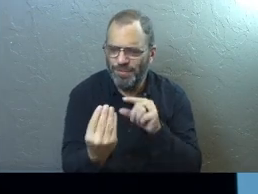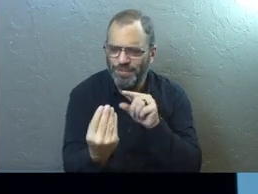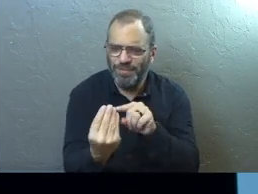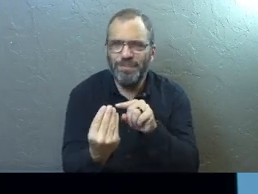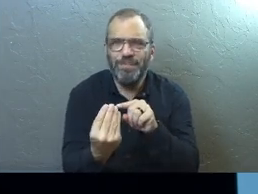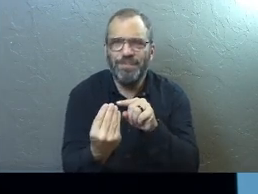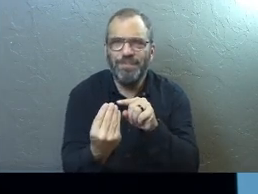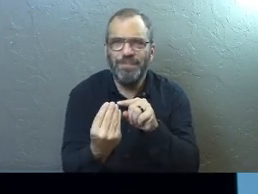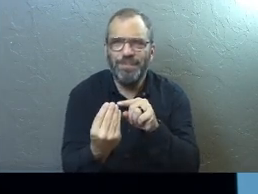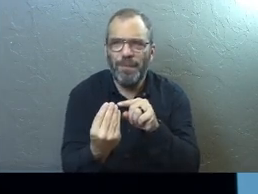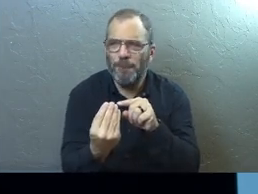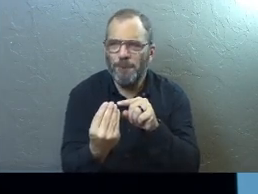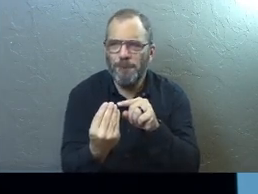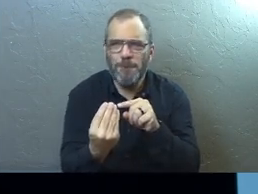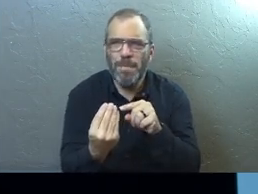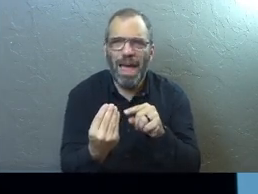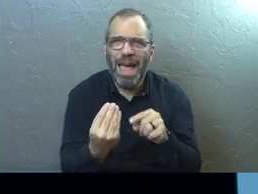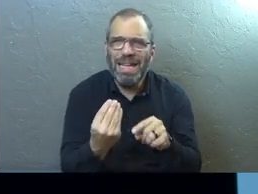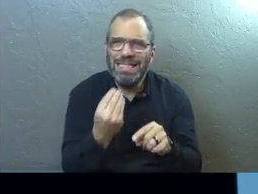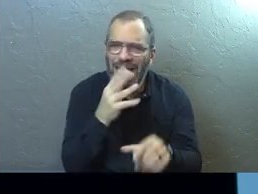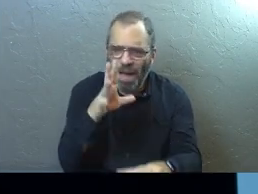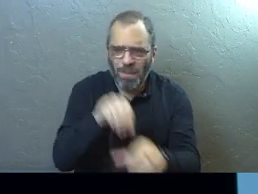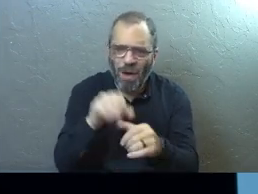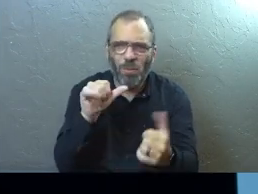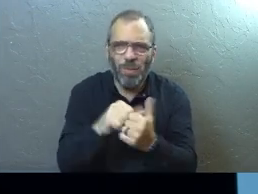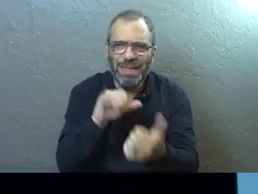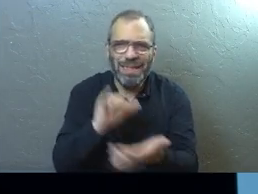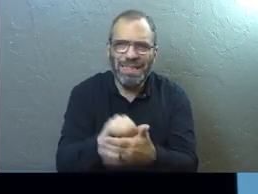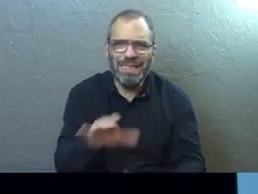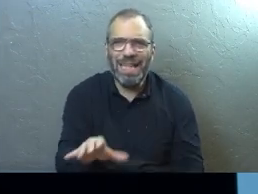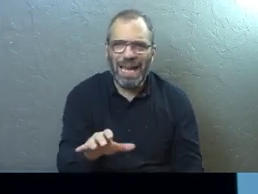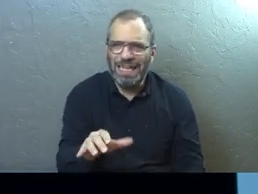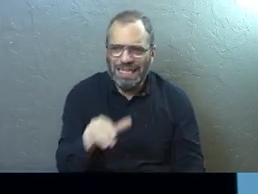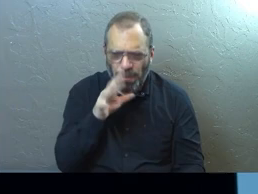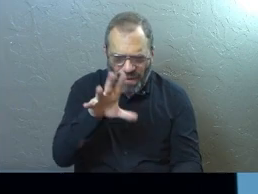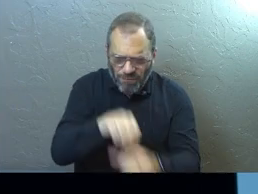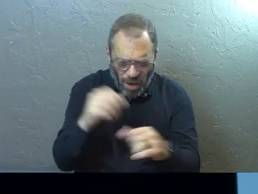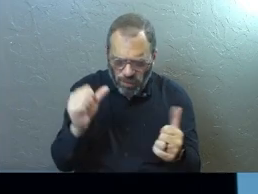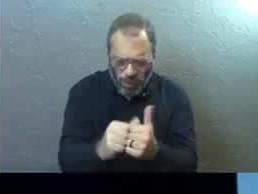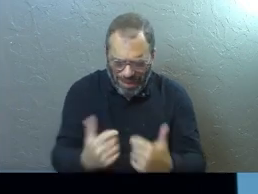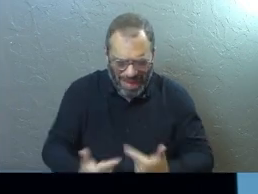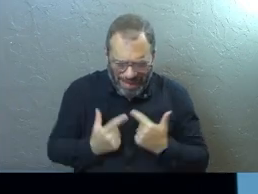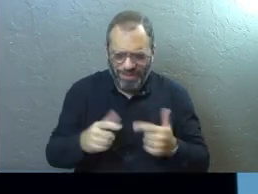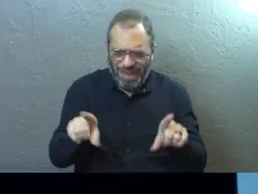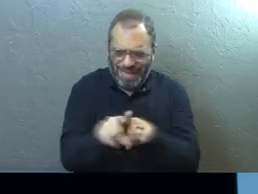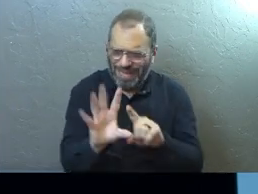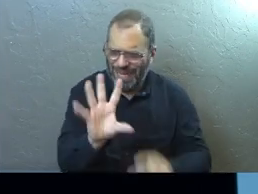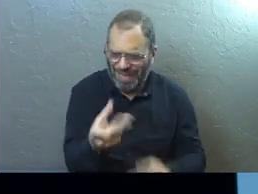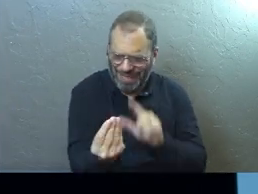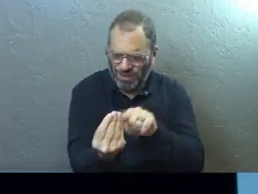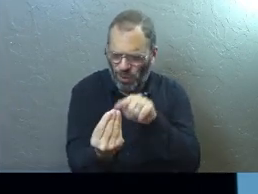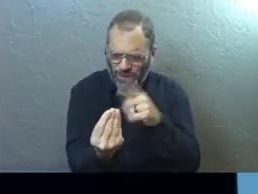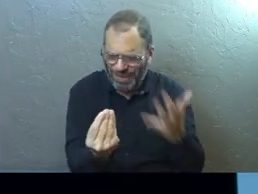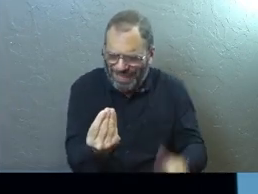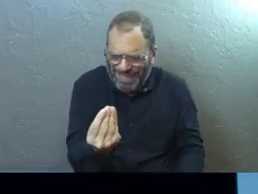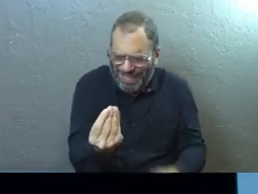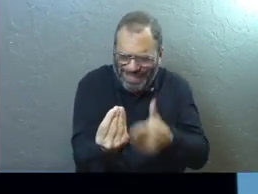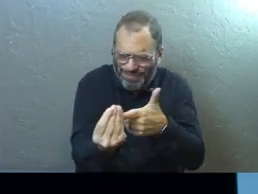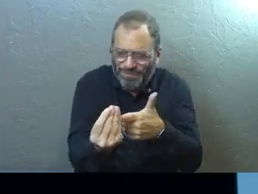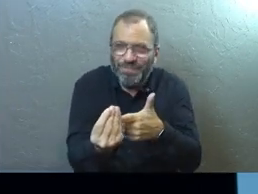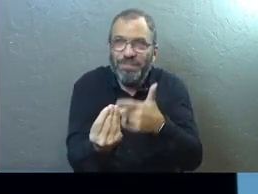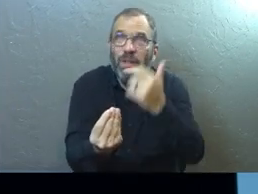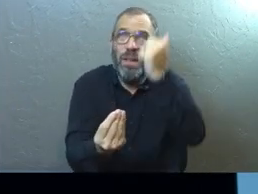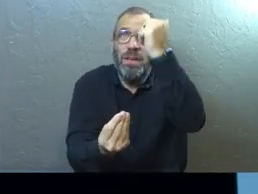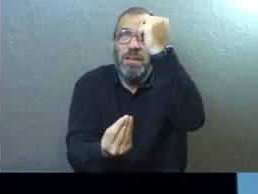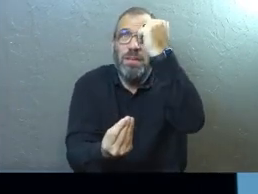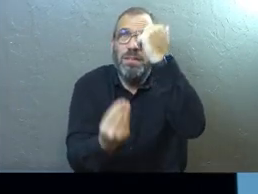of doing things, and we're not supposed to be part of it. Like we're not supposed to live like that. Like there is something that God's called